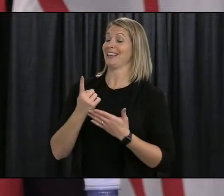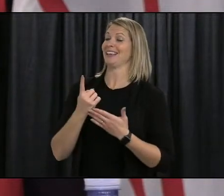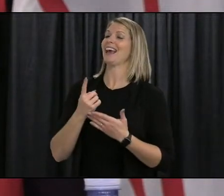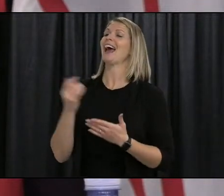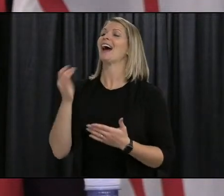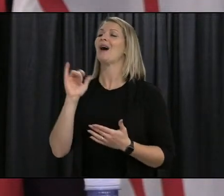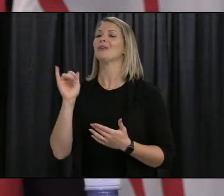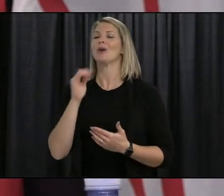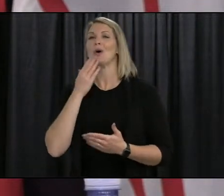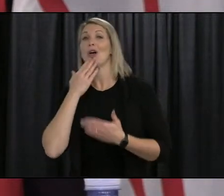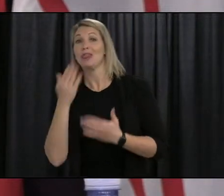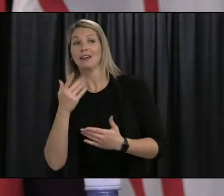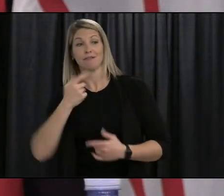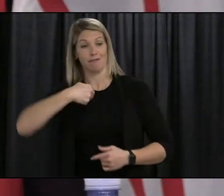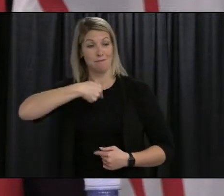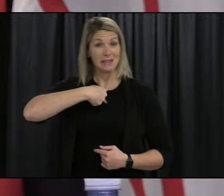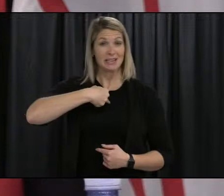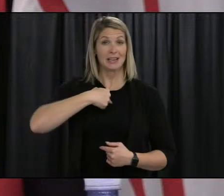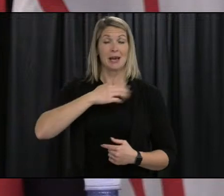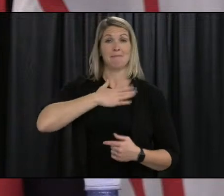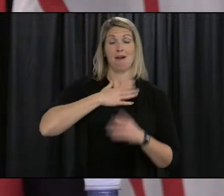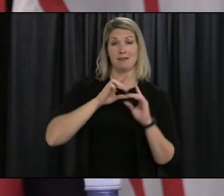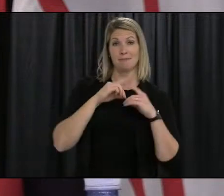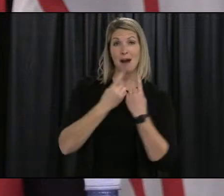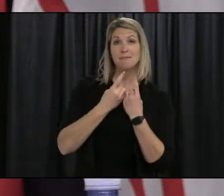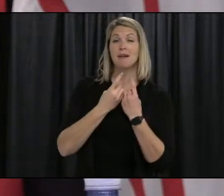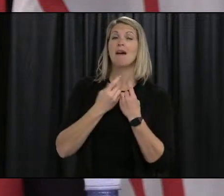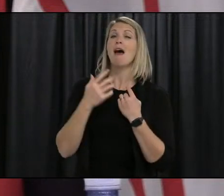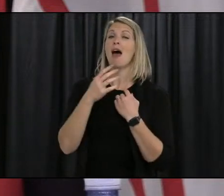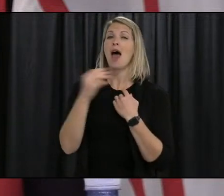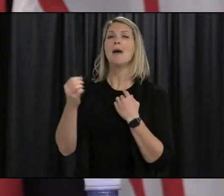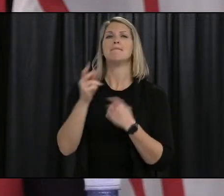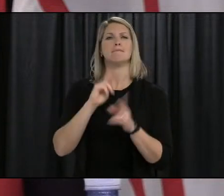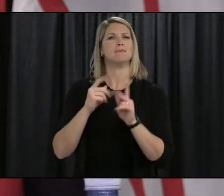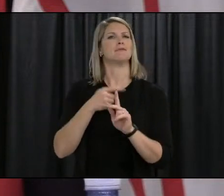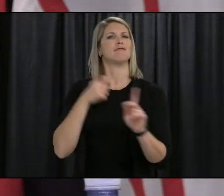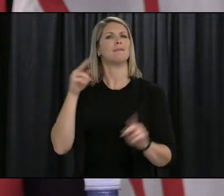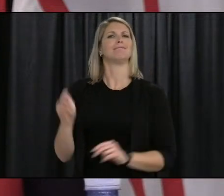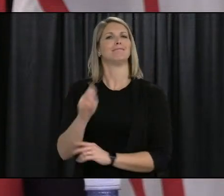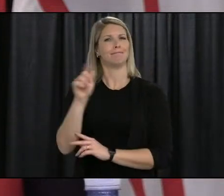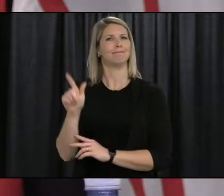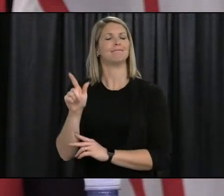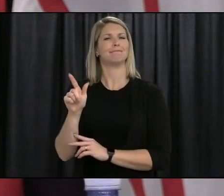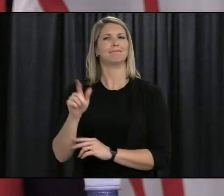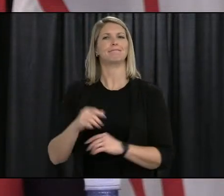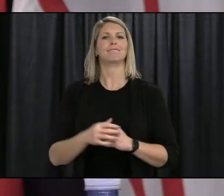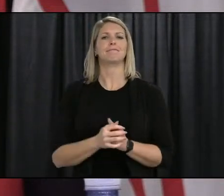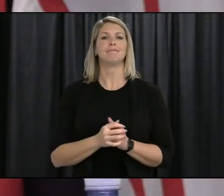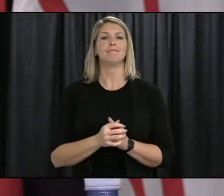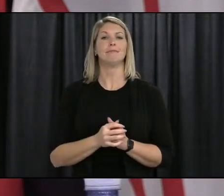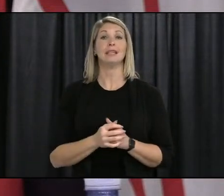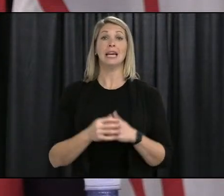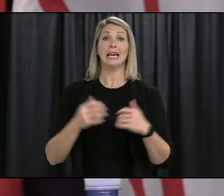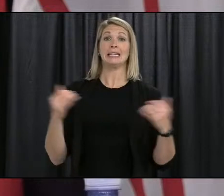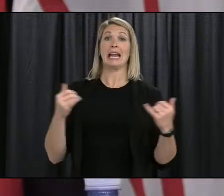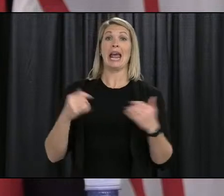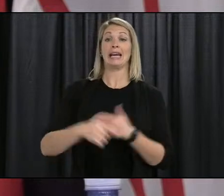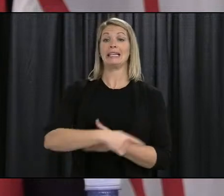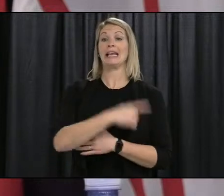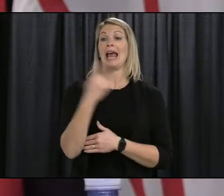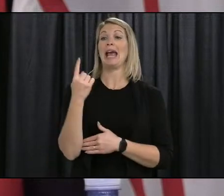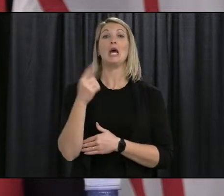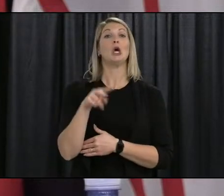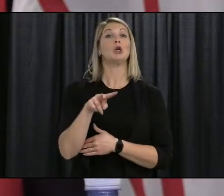thanks from me and from the department and the people of Newfoundland and Labrador. Well, it is day